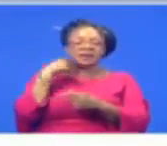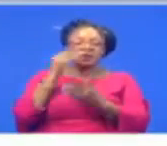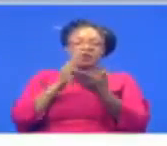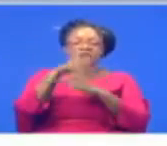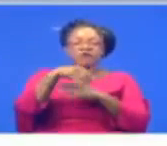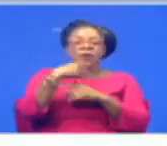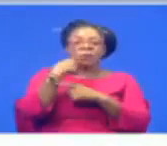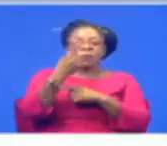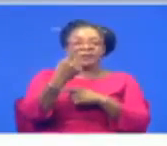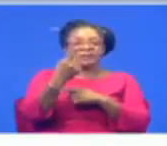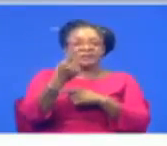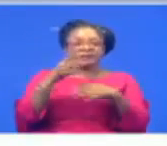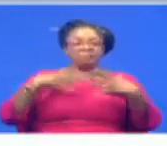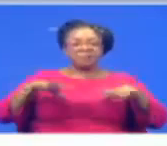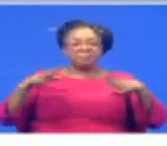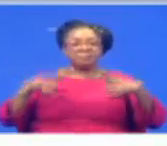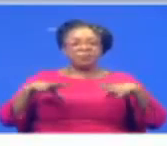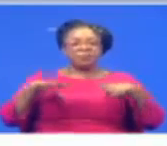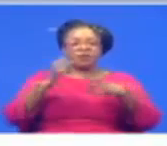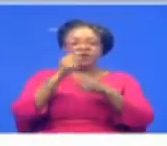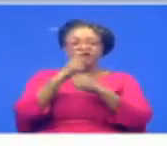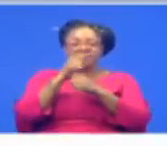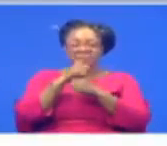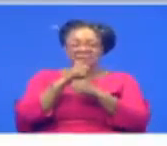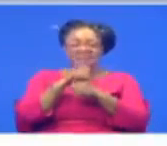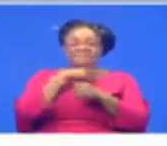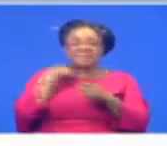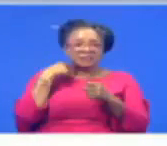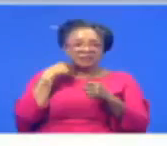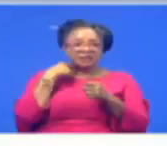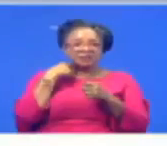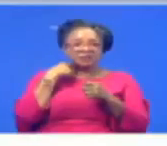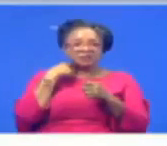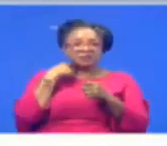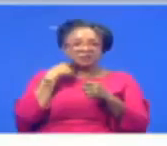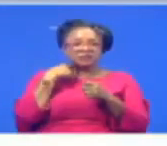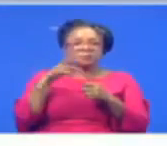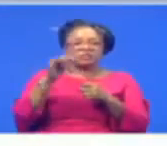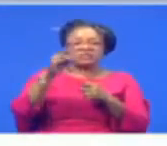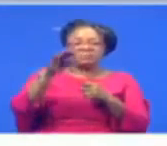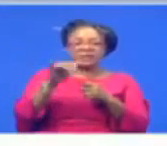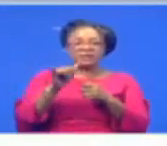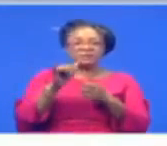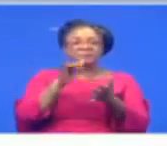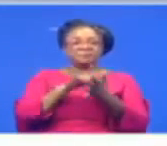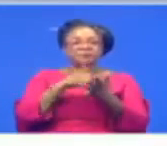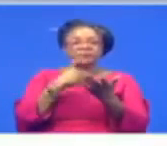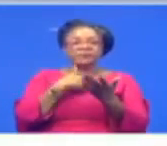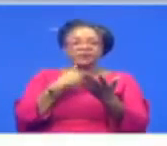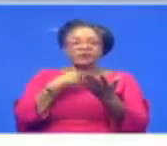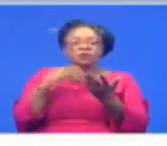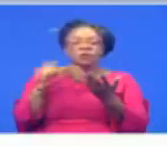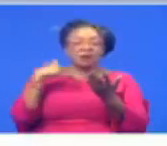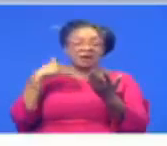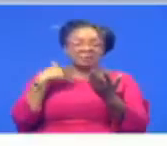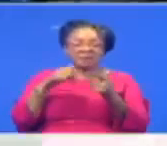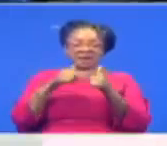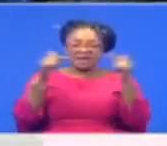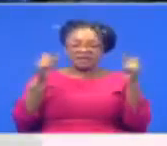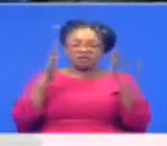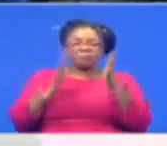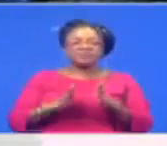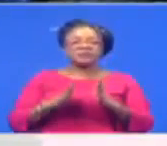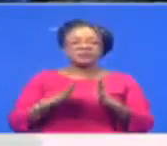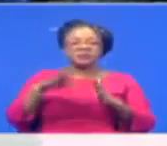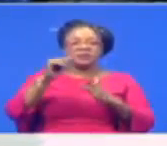100 civilians in a November massacre in war-torn Tigray that may amount to crimes against humanity. Addis